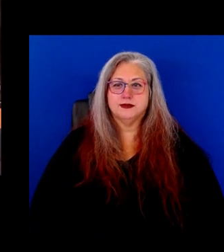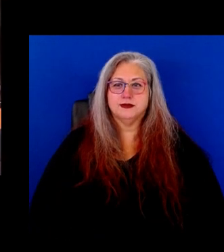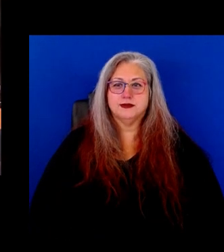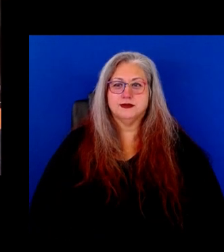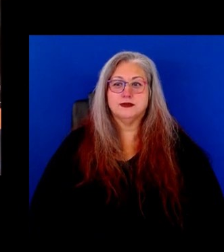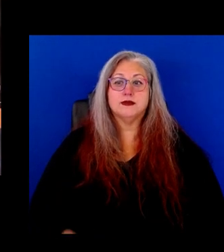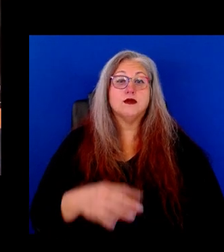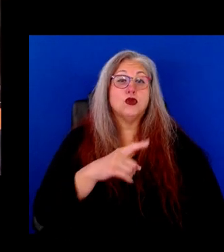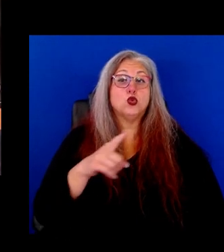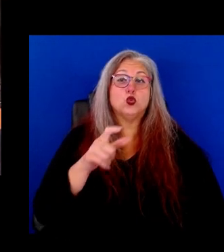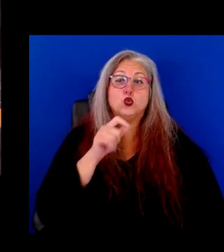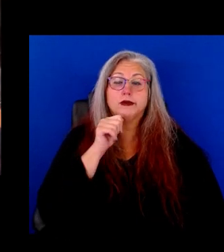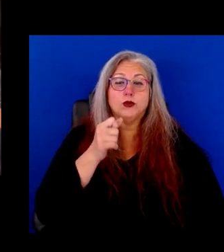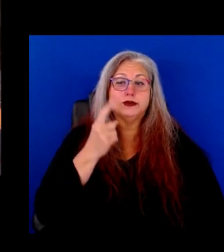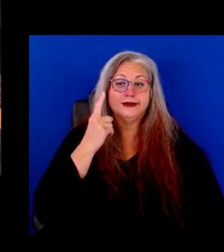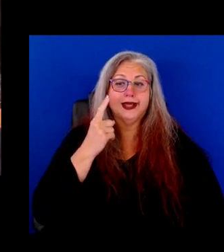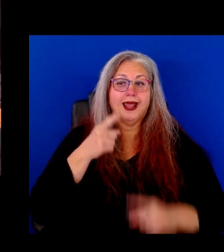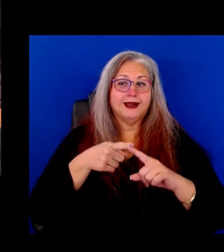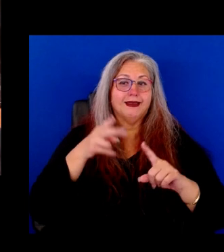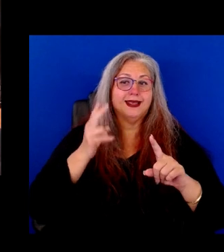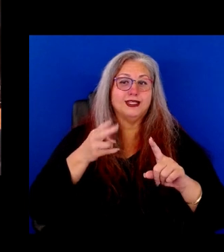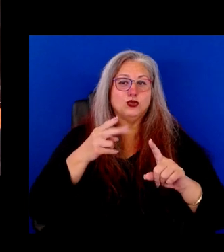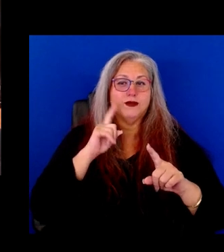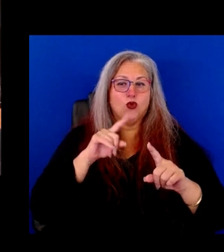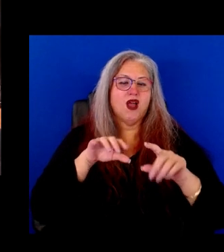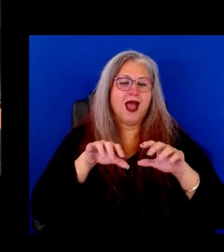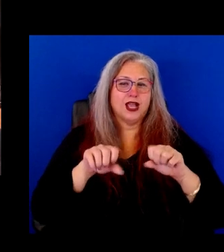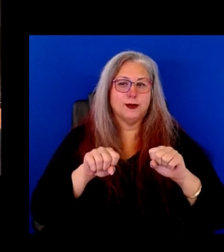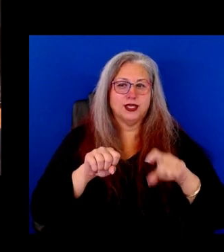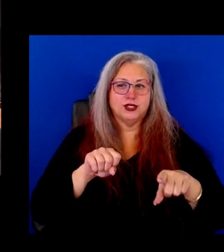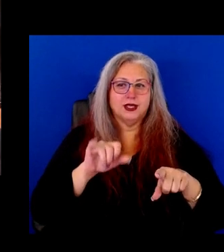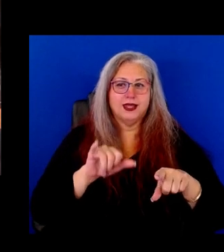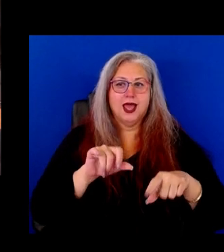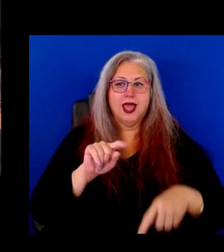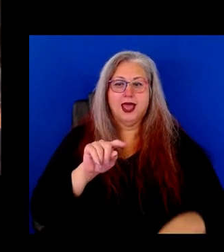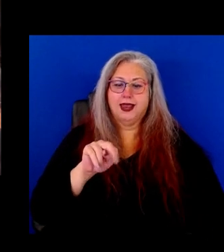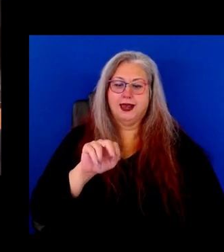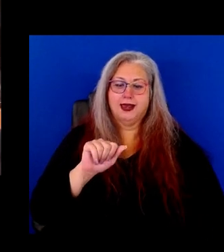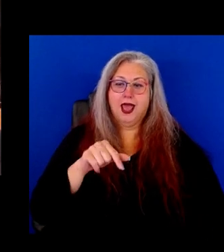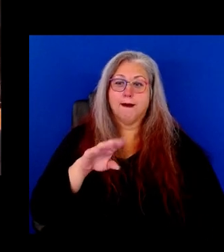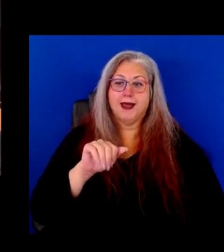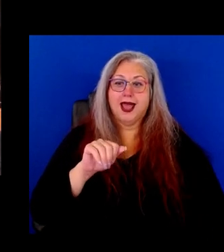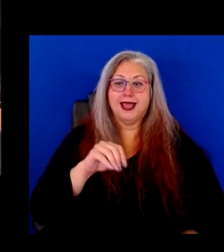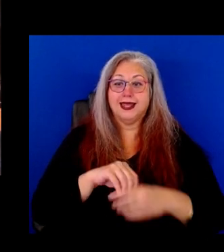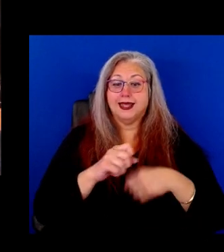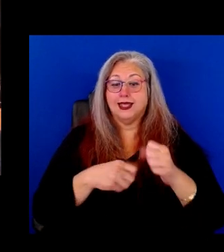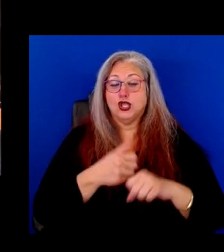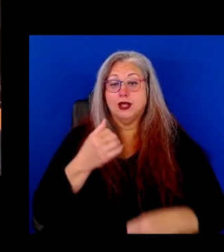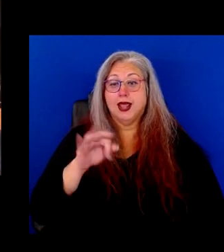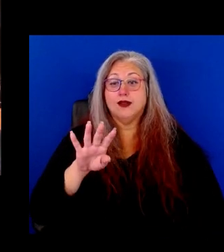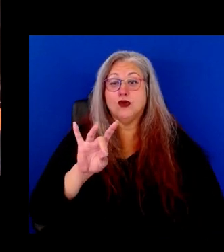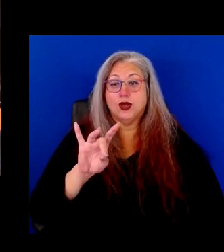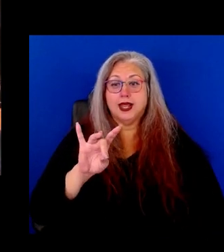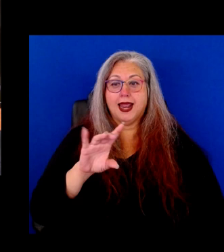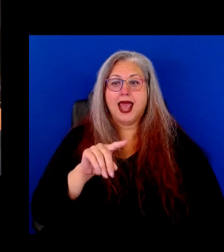For those who don't understand the history of the occupation, the Nakba of 1948,